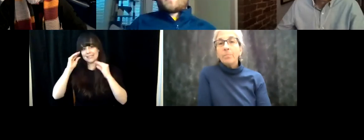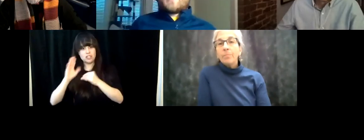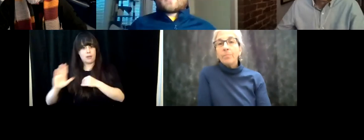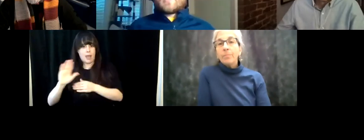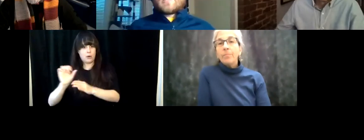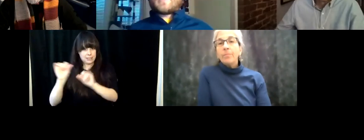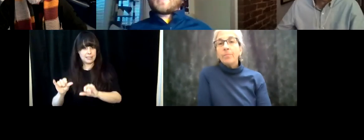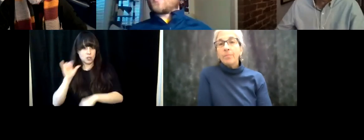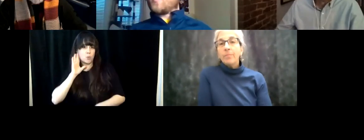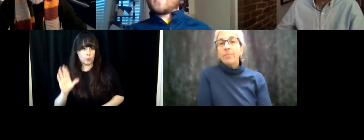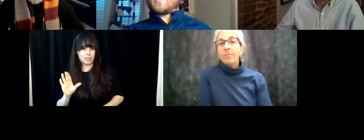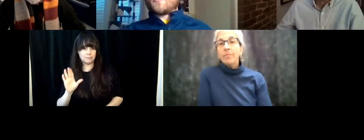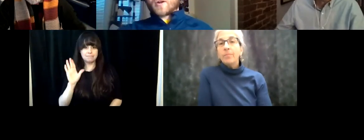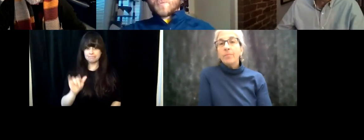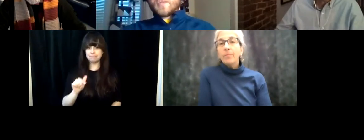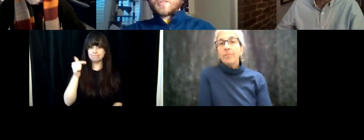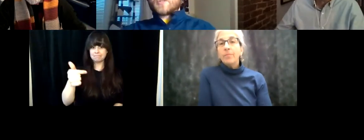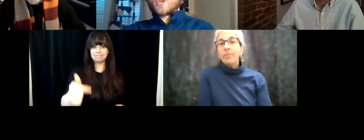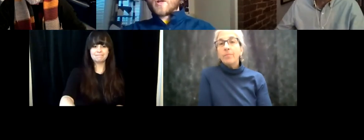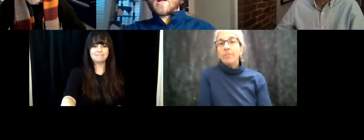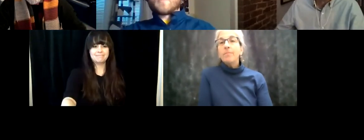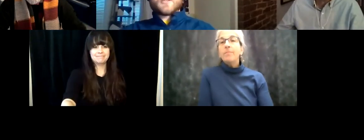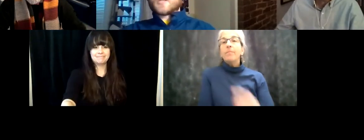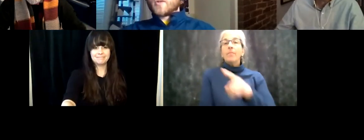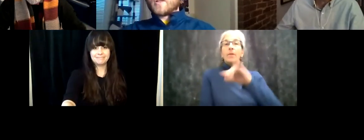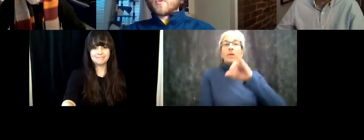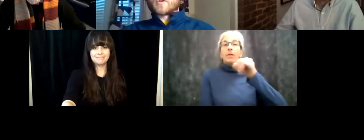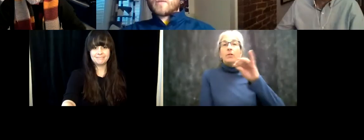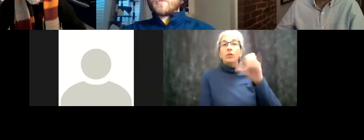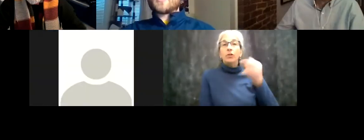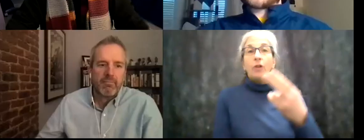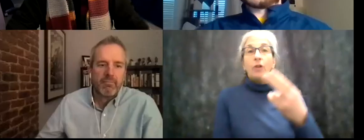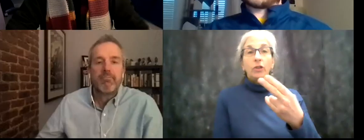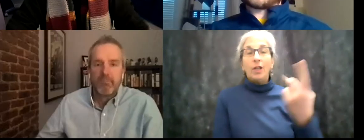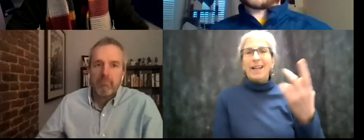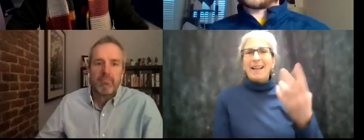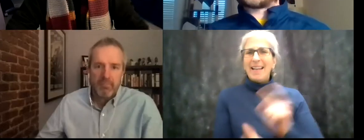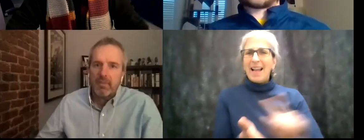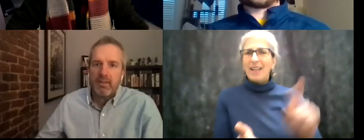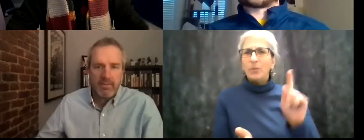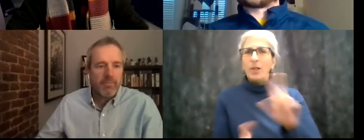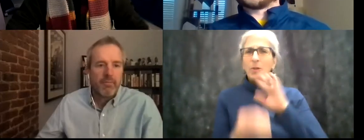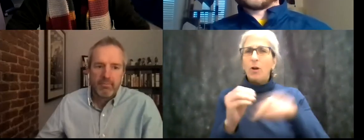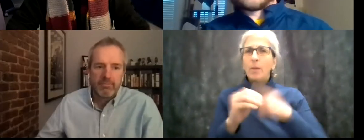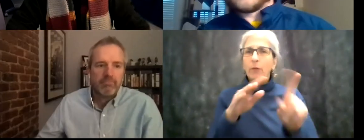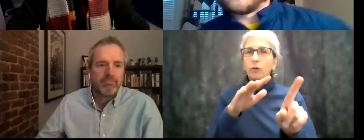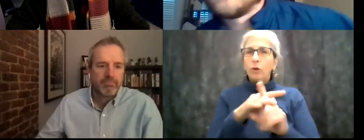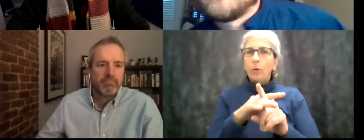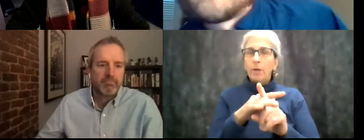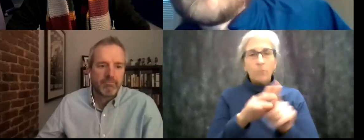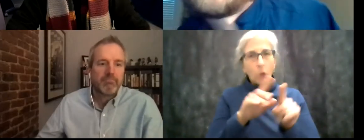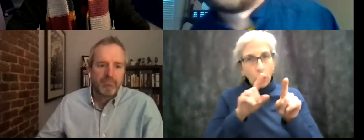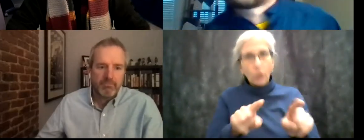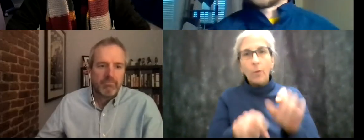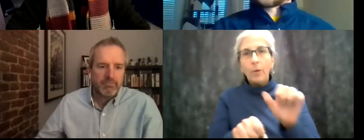one thing that we talked a lot about last week that you brought up is showing up is really important. I mean, particularly I think in the hospitality industry,